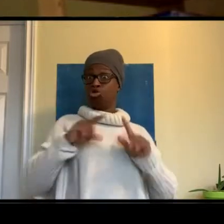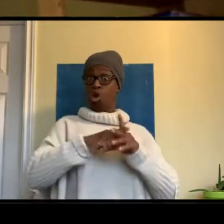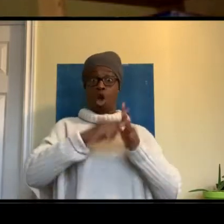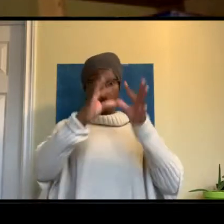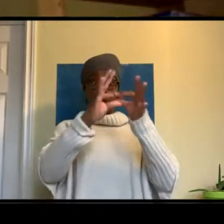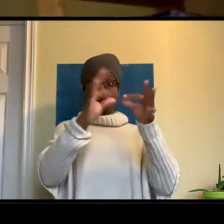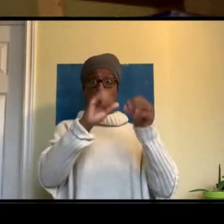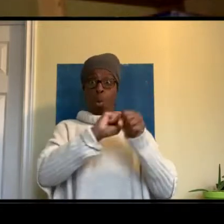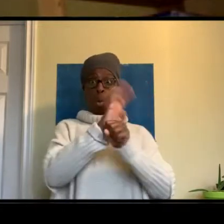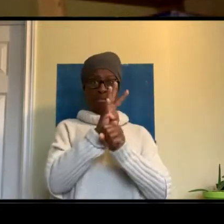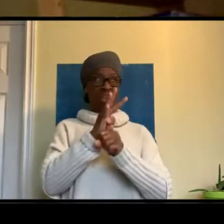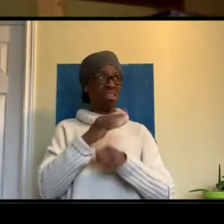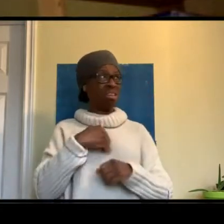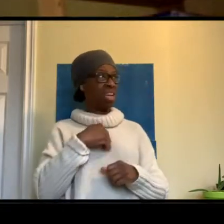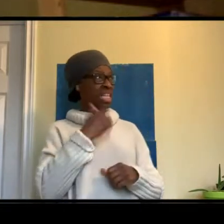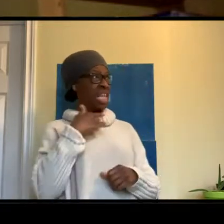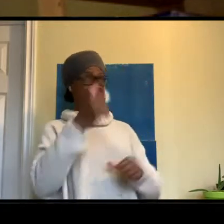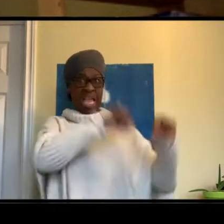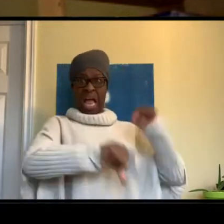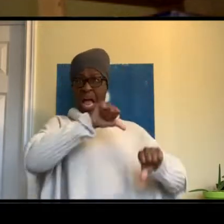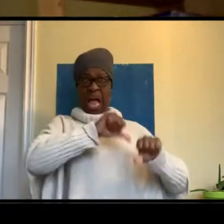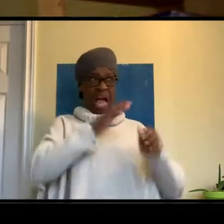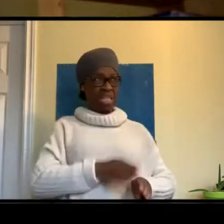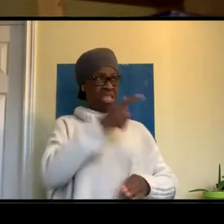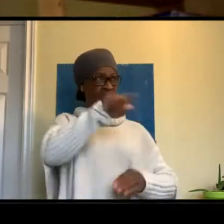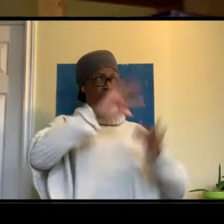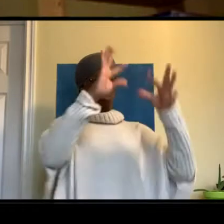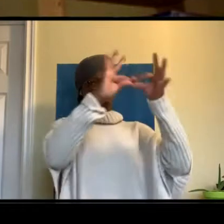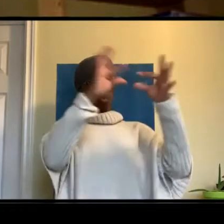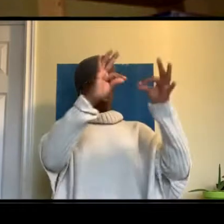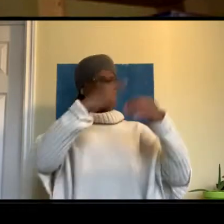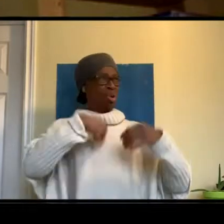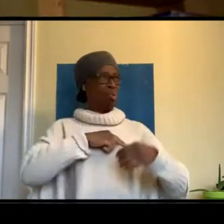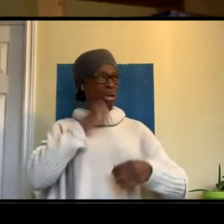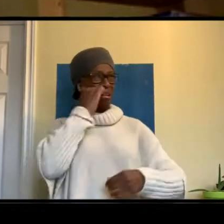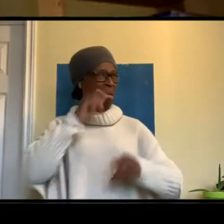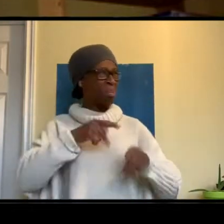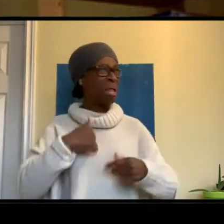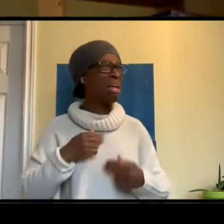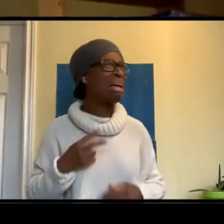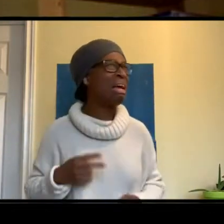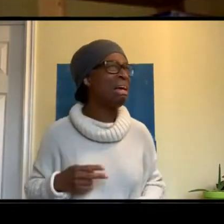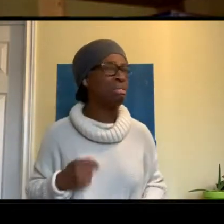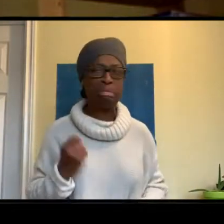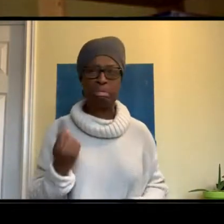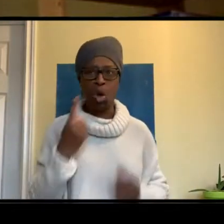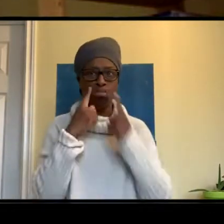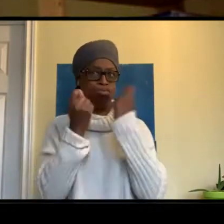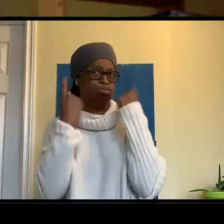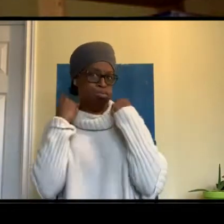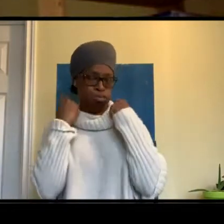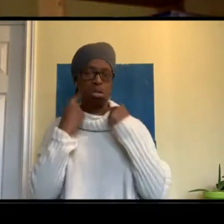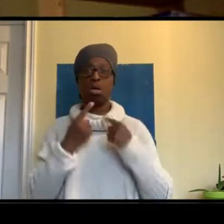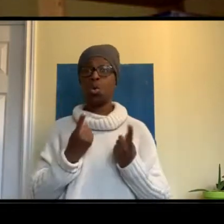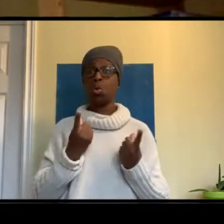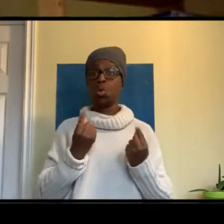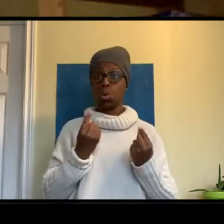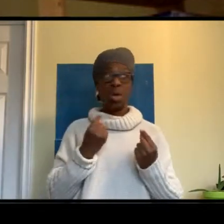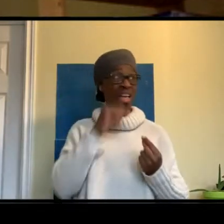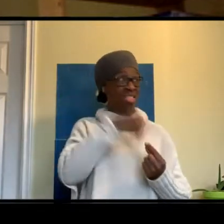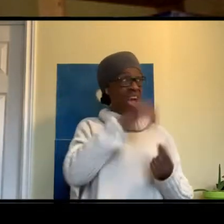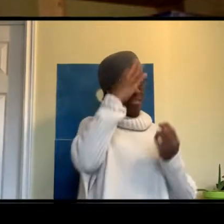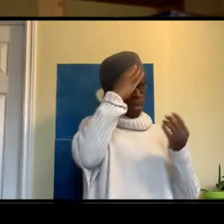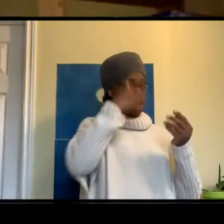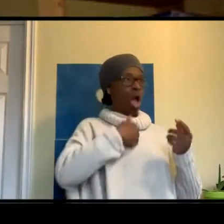lonely process. And it can be, sure, when you're sitting there working on the computer, but you have to realize that what you're working on